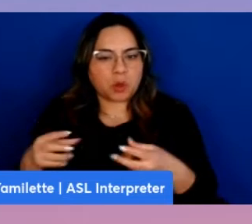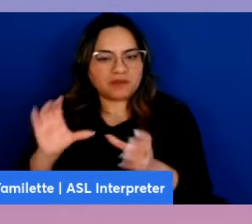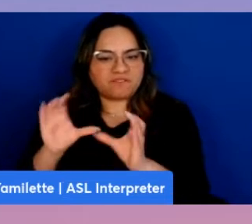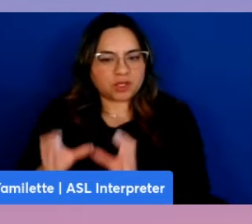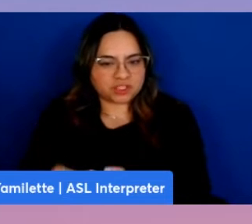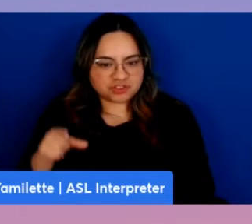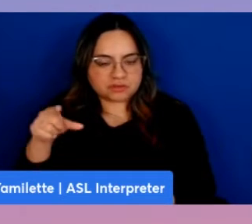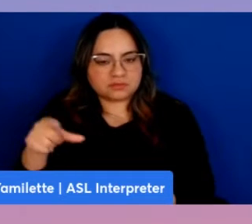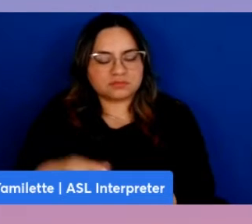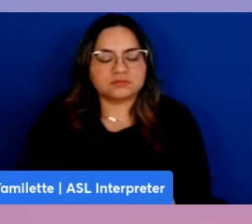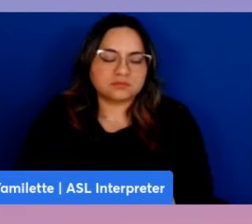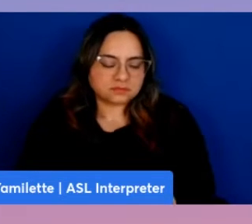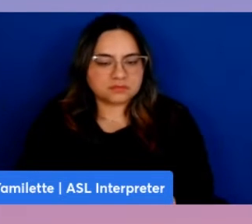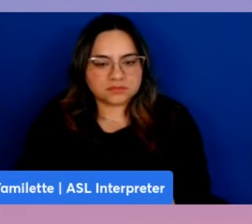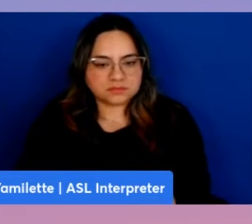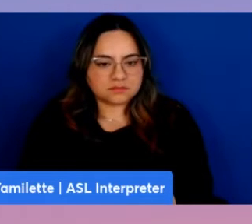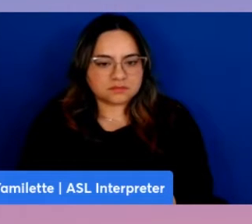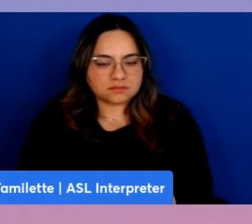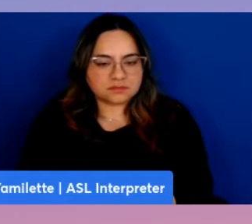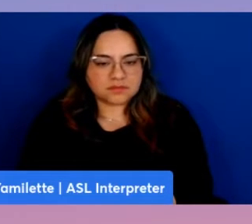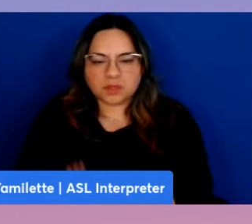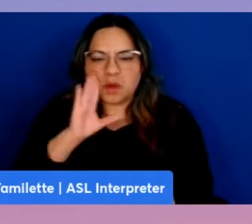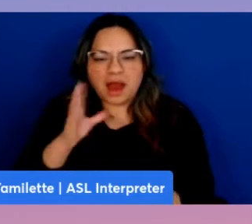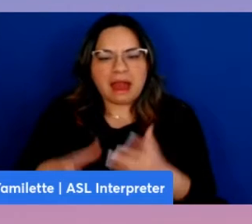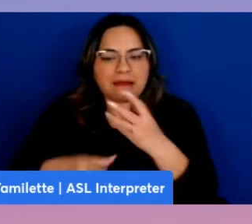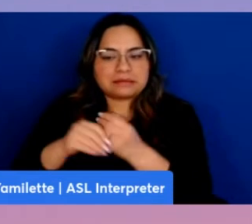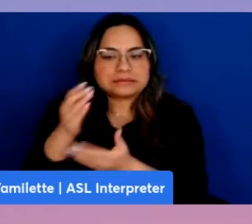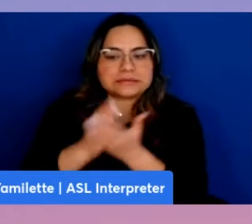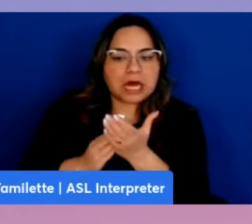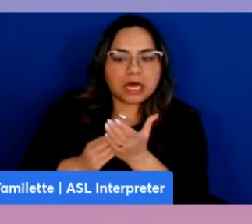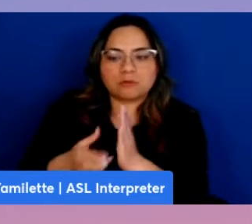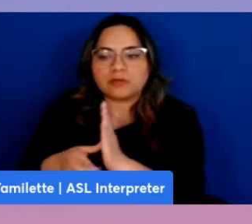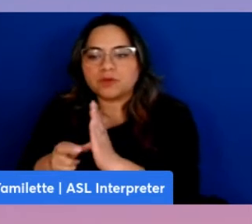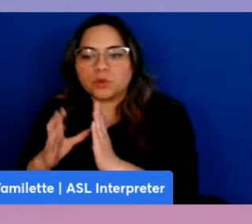We're going to add some reviewers to make sure